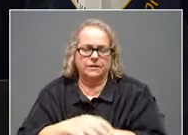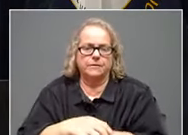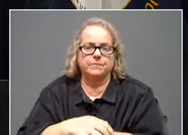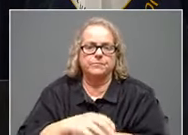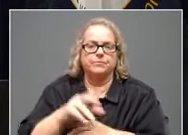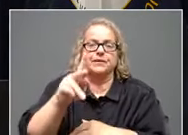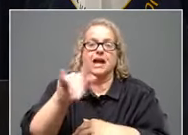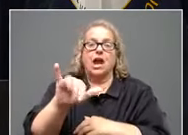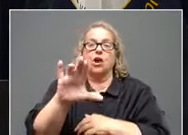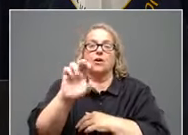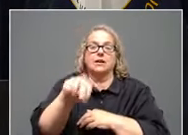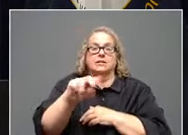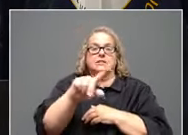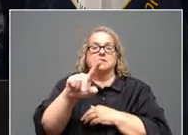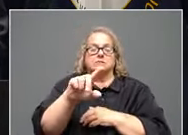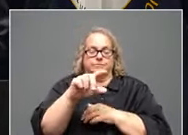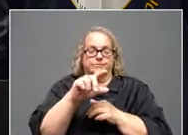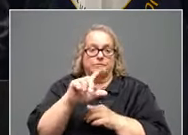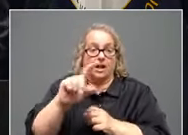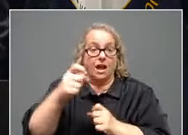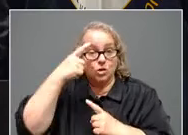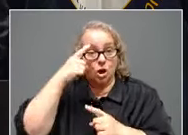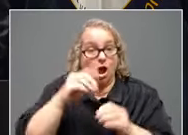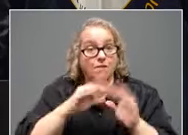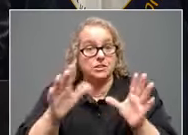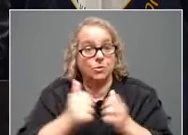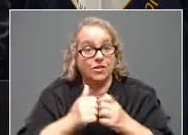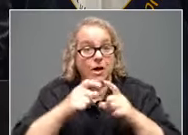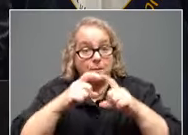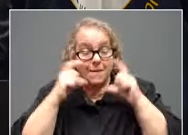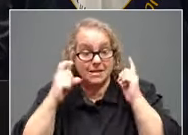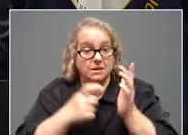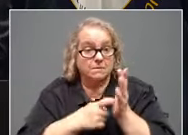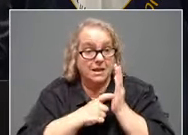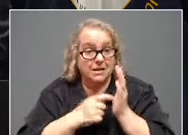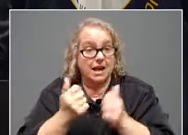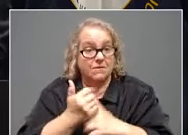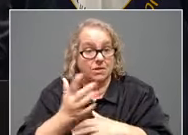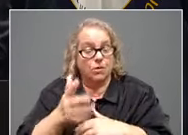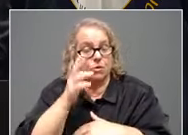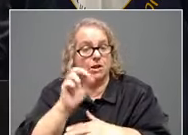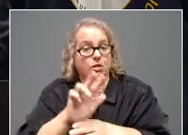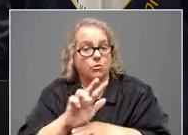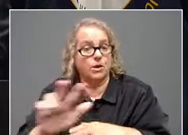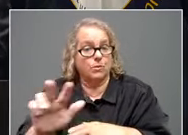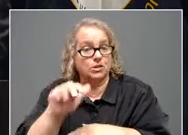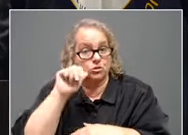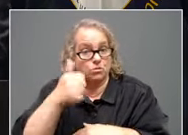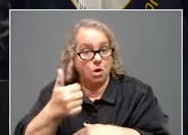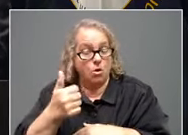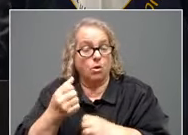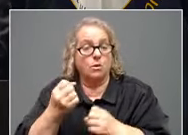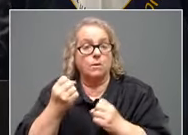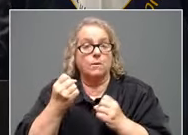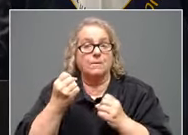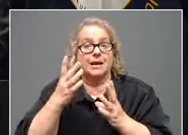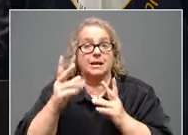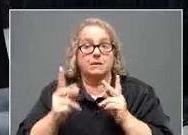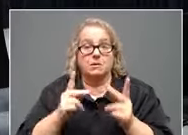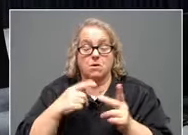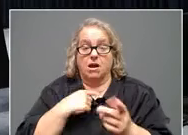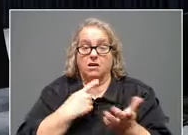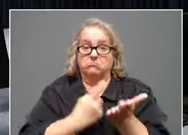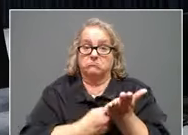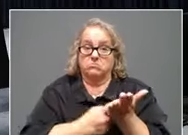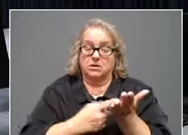Governor, obviously, with the mask mandate ending and everything, there will be 3 weeks tomorrow a lot of people I've talked to who are concerned